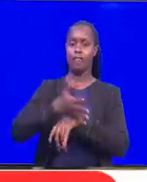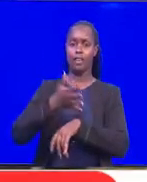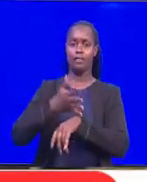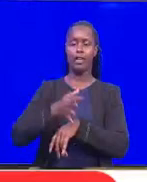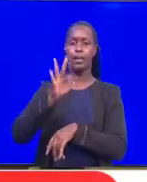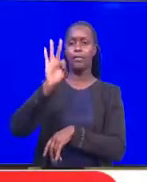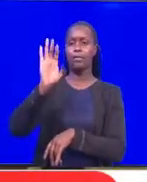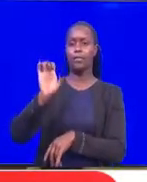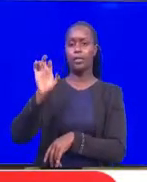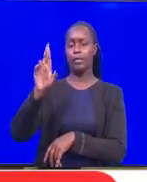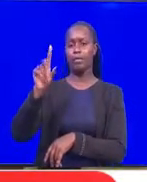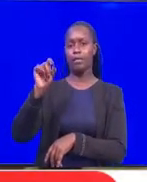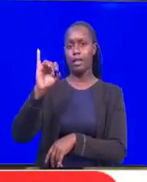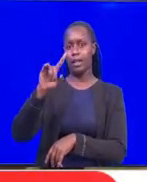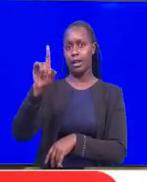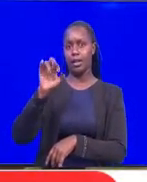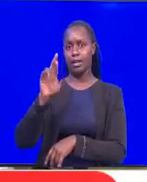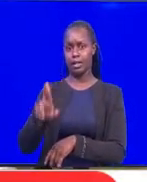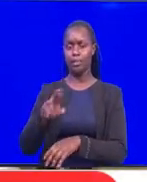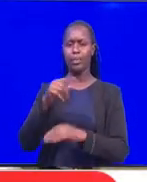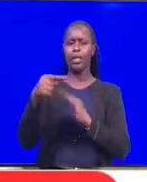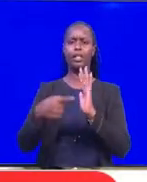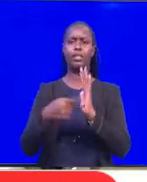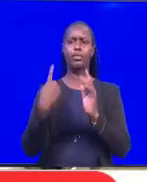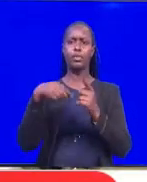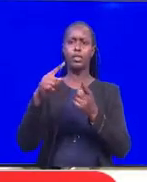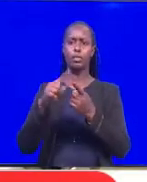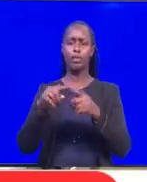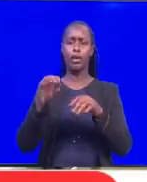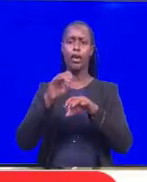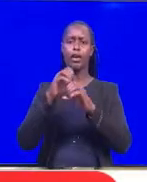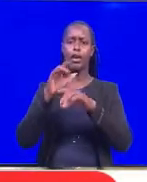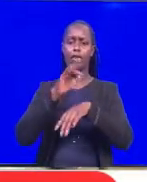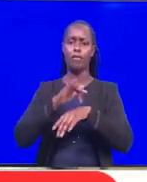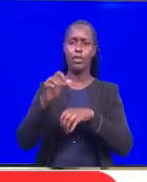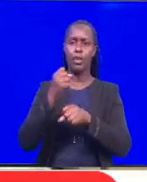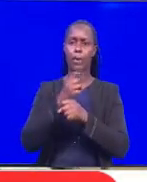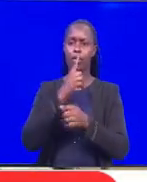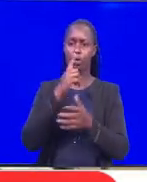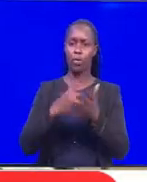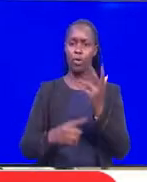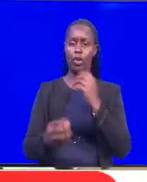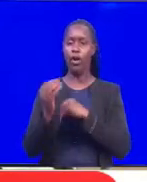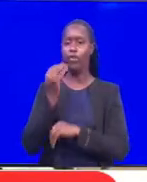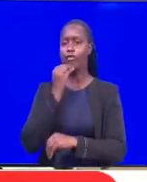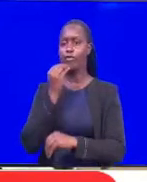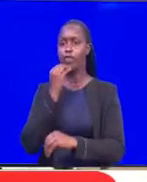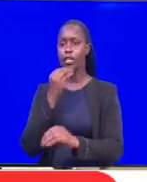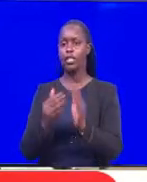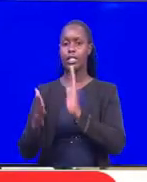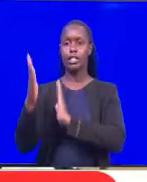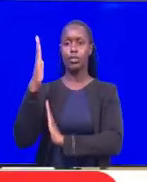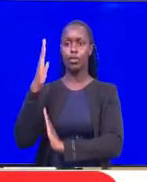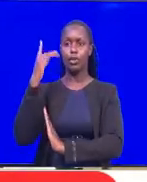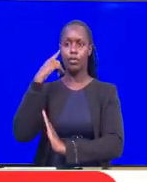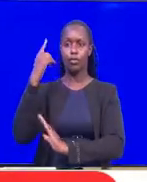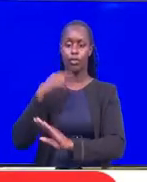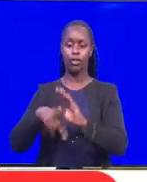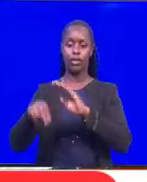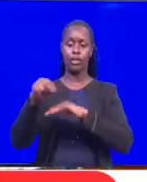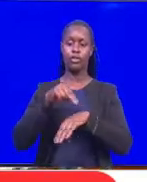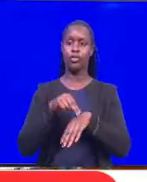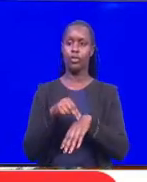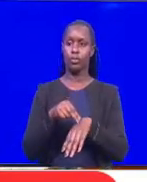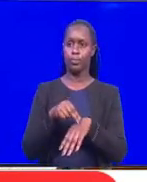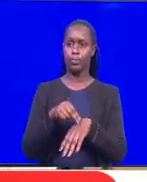of its possible influence on the government's intentions to ensure food security for the nation. Okay. Are you ready? Yes.